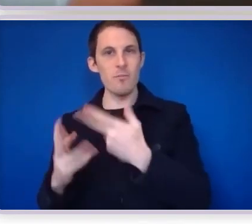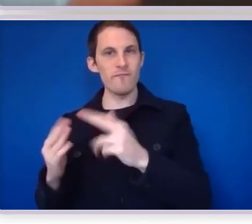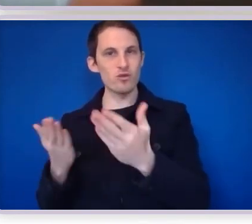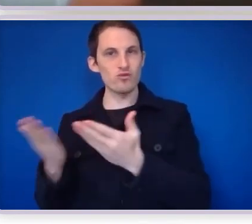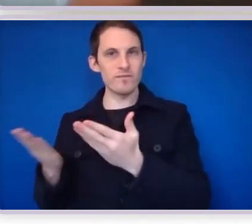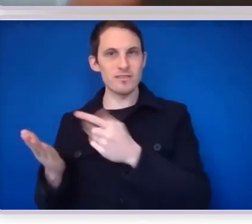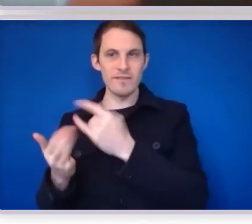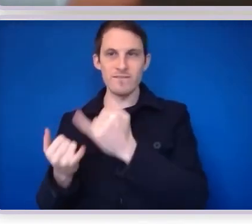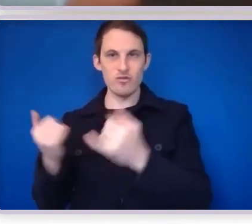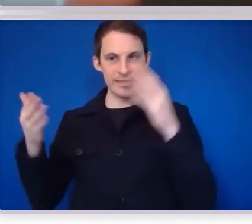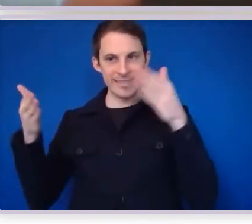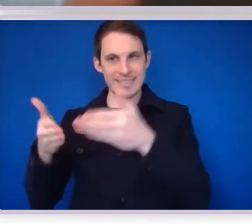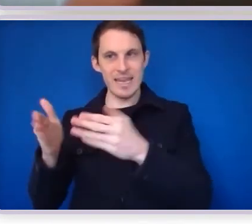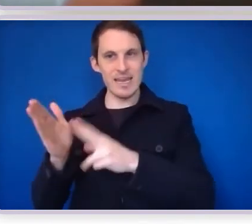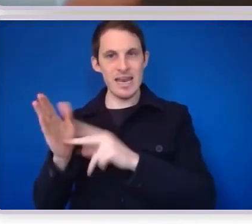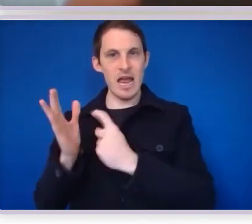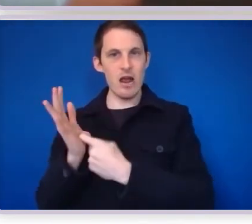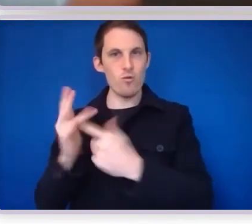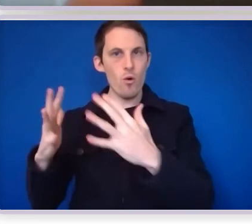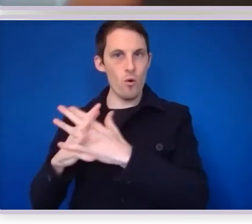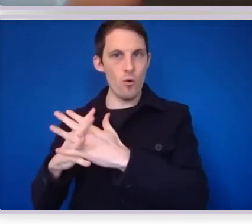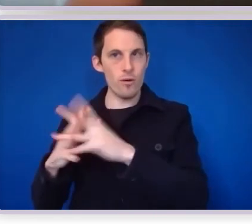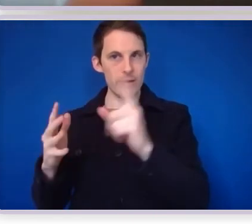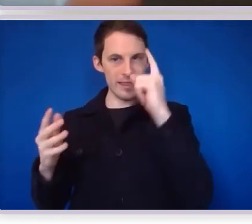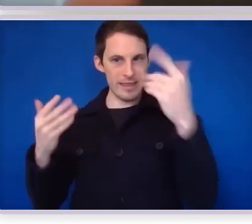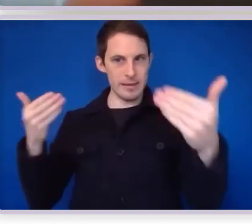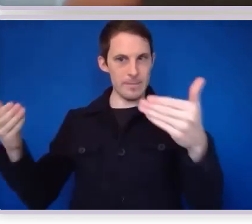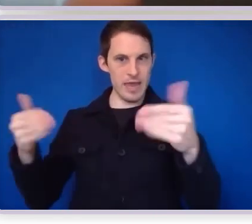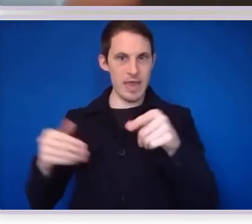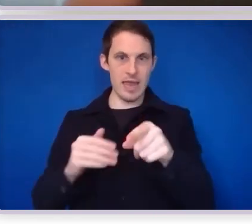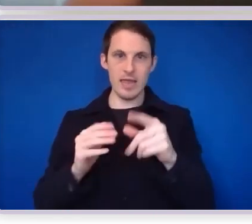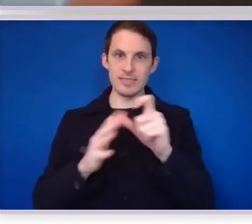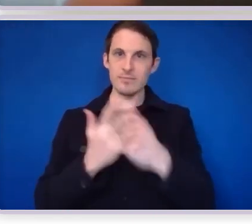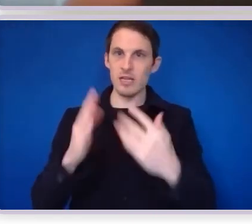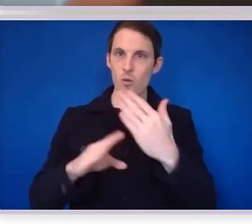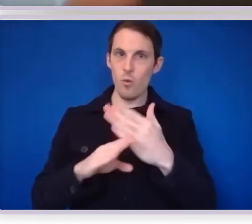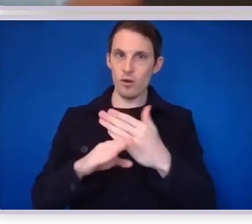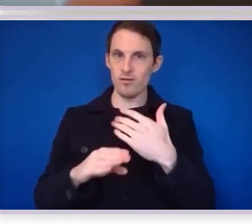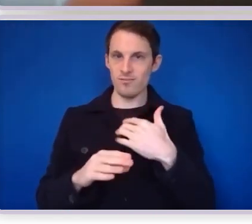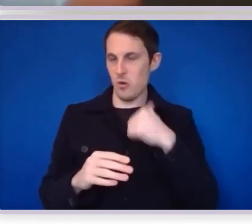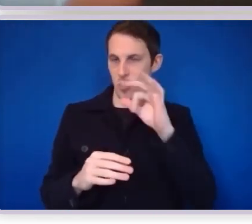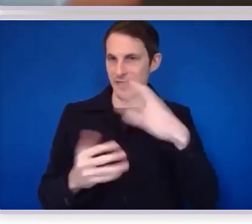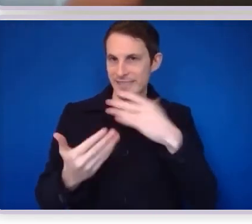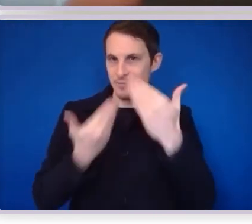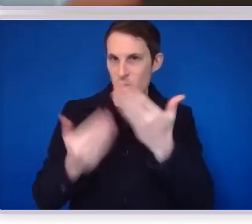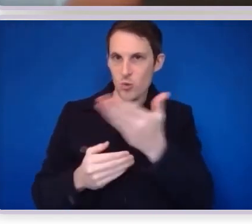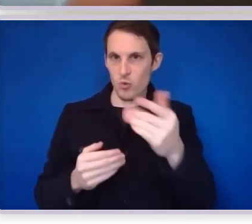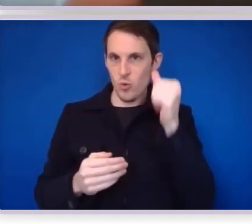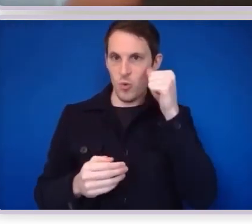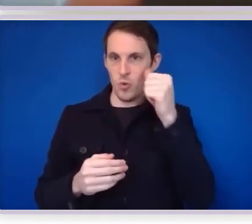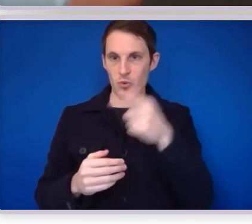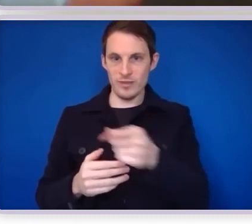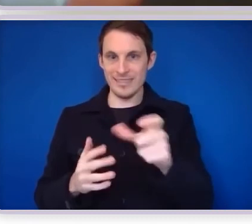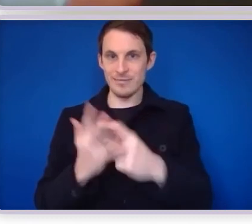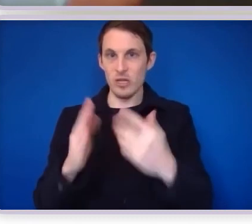narrower. When you think about disability workers, I don't have to tell all of you the types of work for the